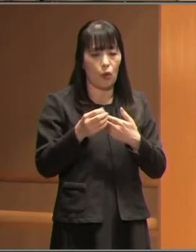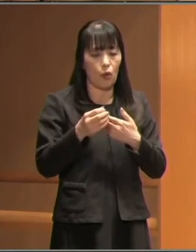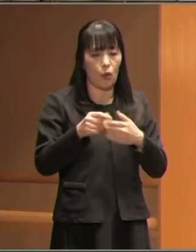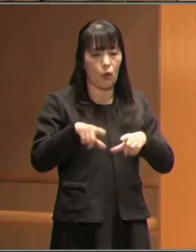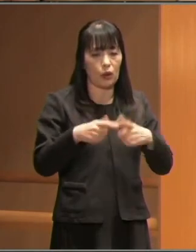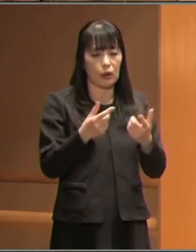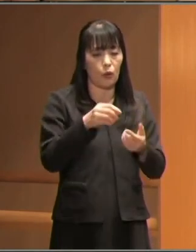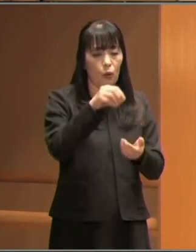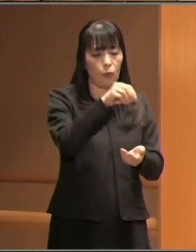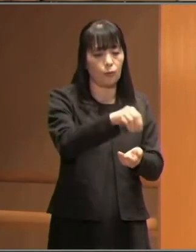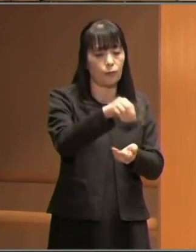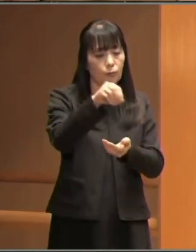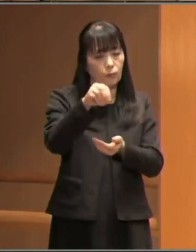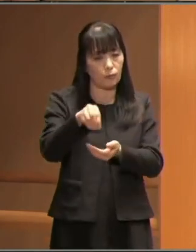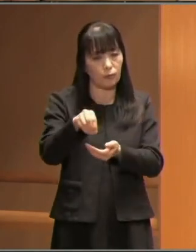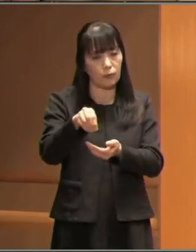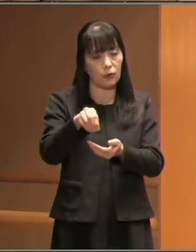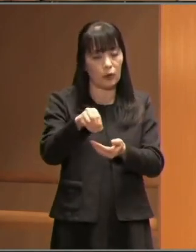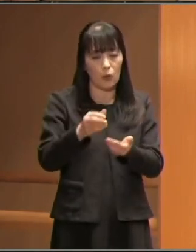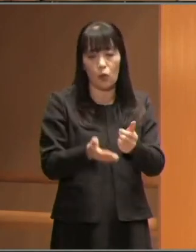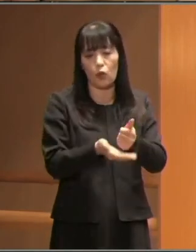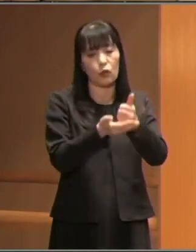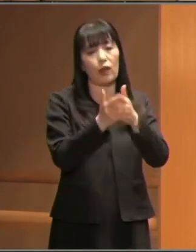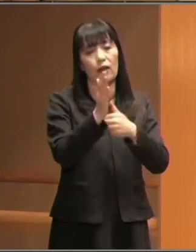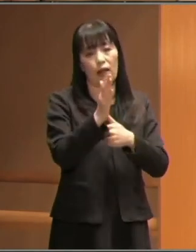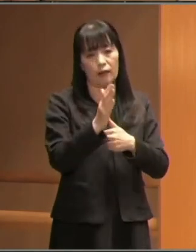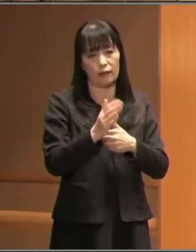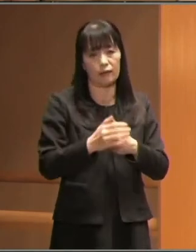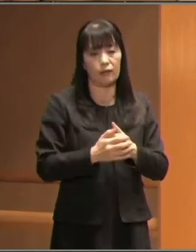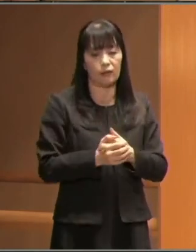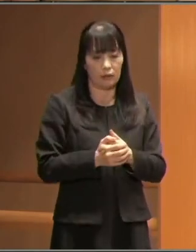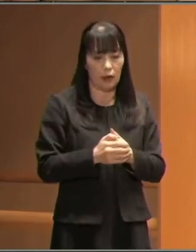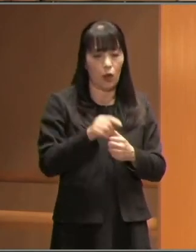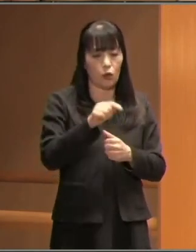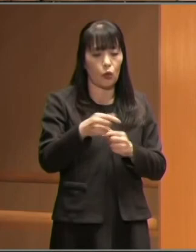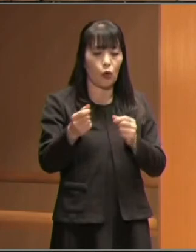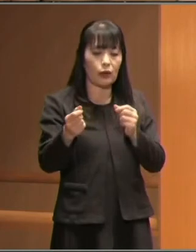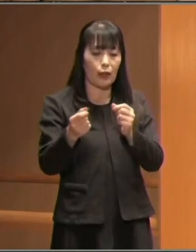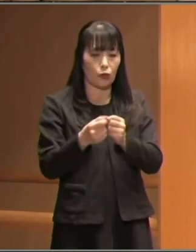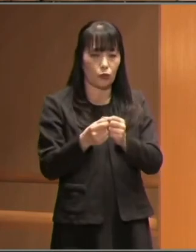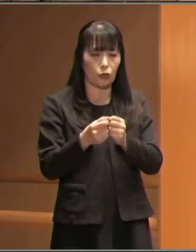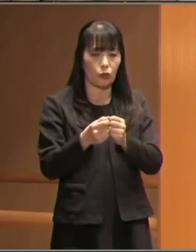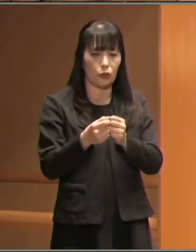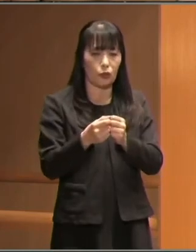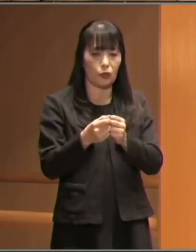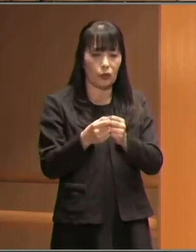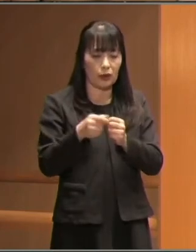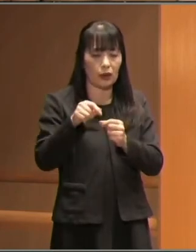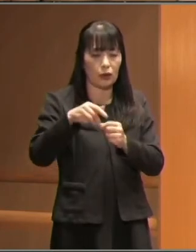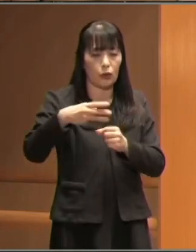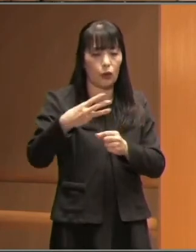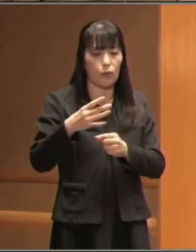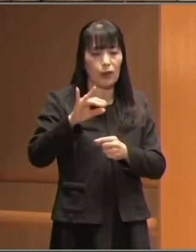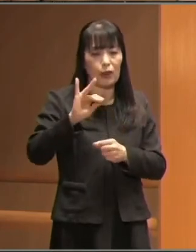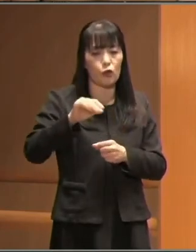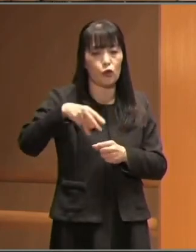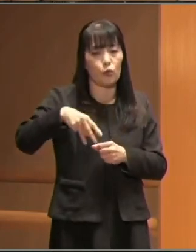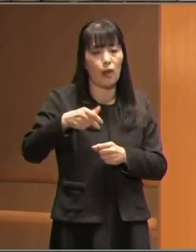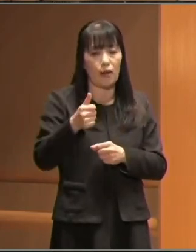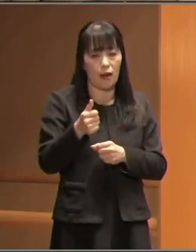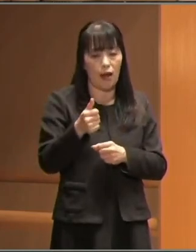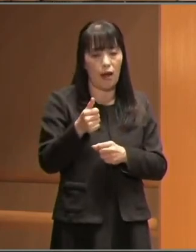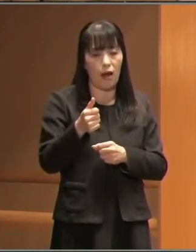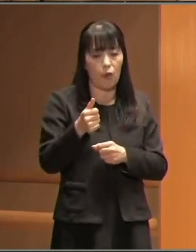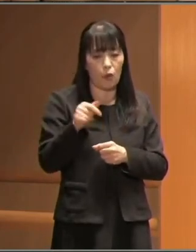they thought of planting some kind of plants, but it didn't grow well. And then they happened to